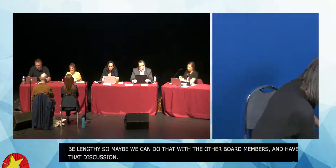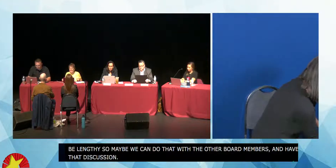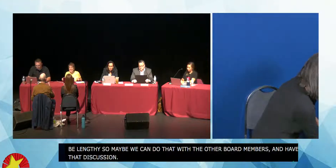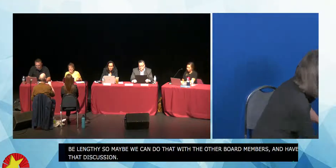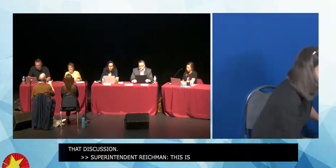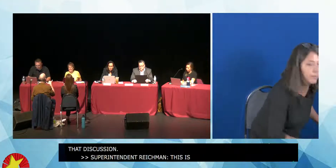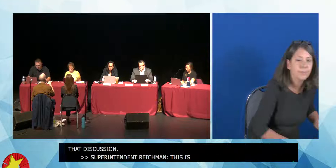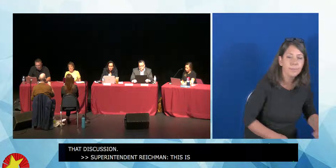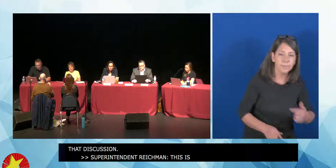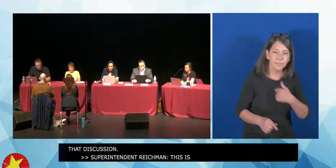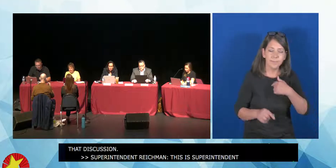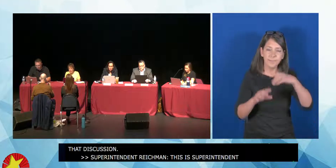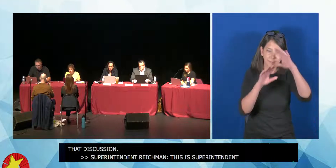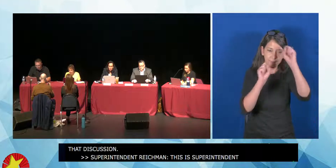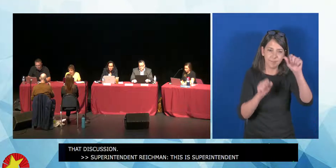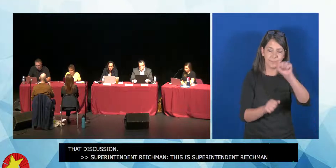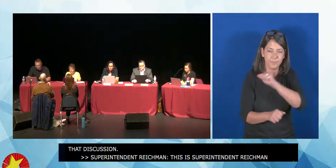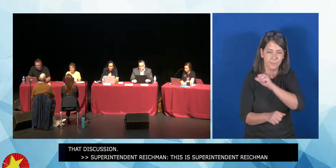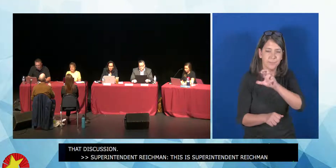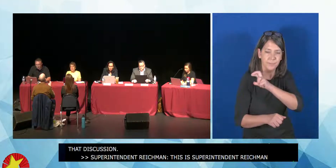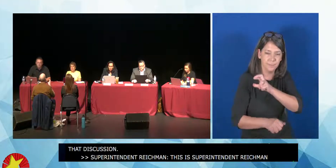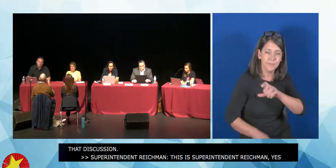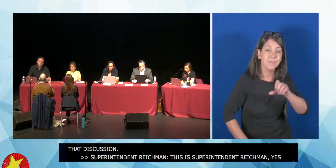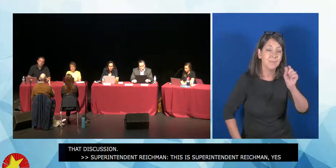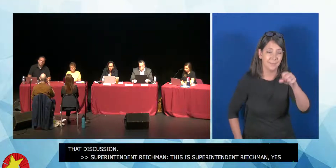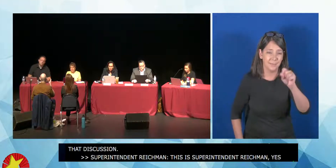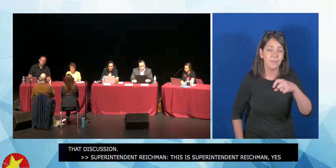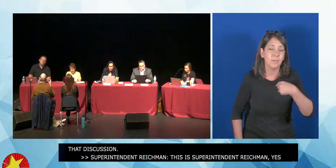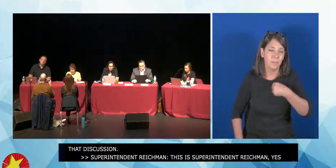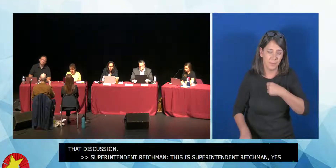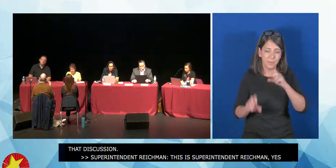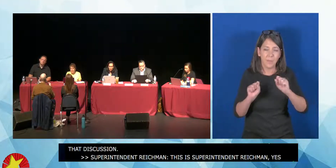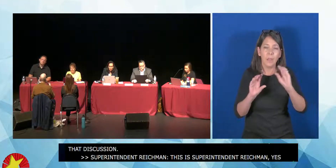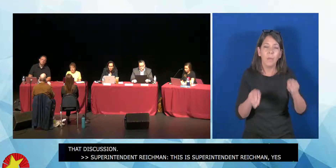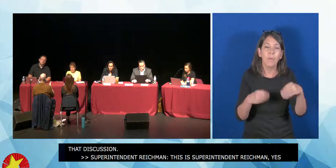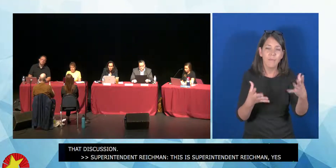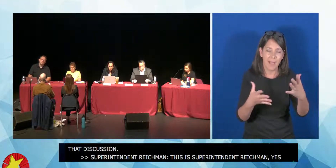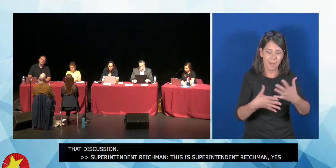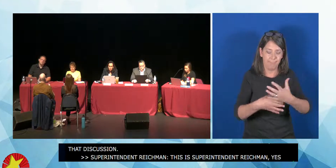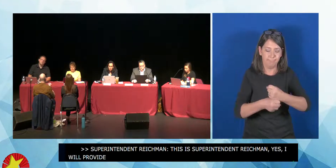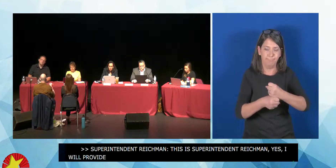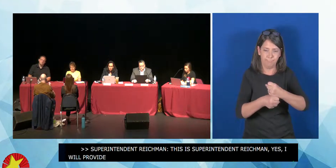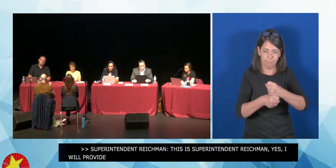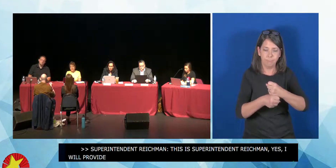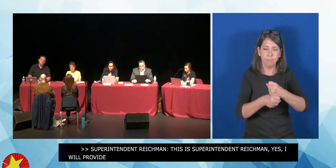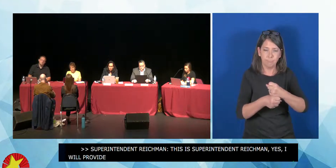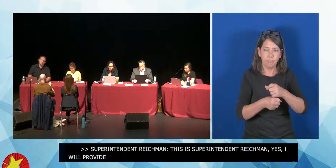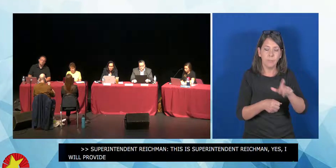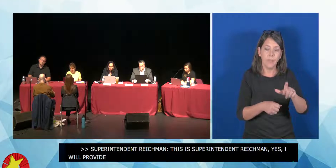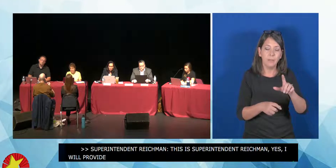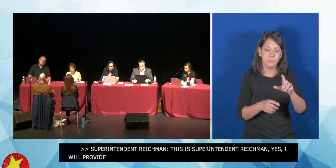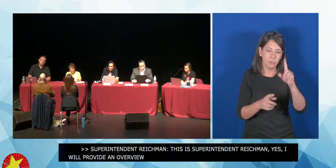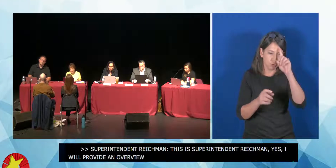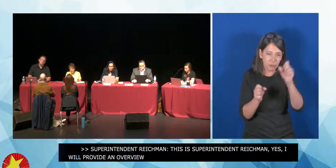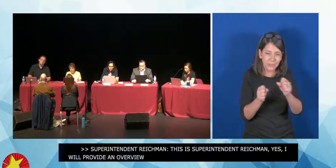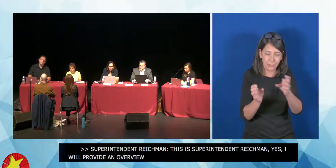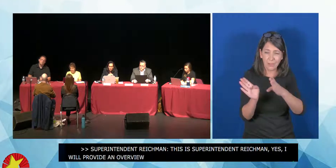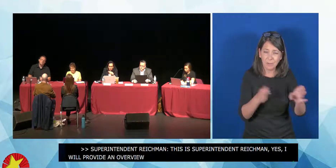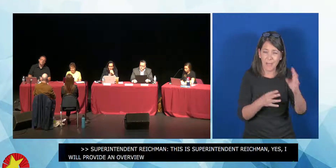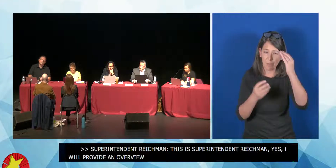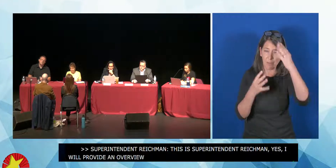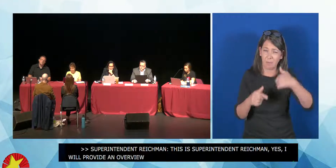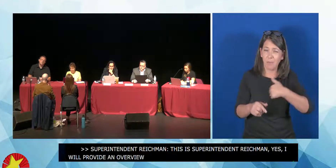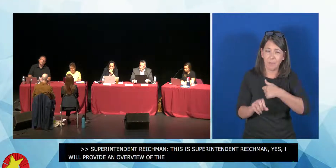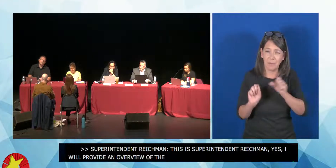Yes, Ms. Fritz will provide an overview of the strategic plan report